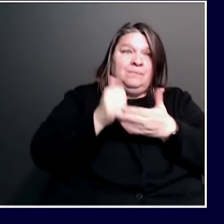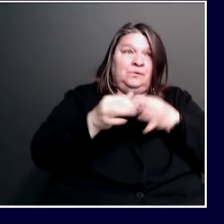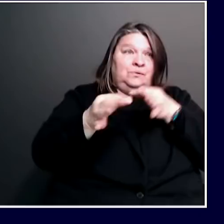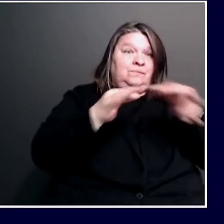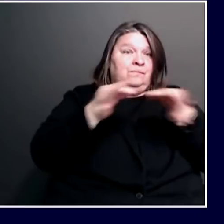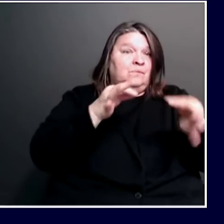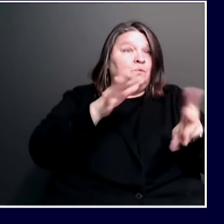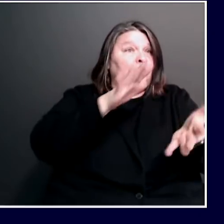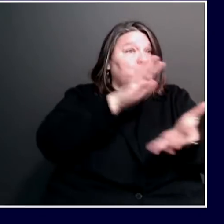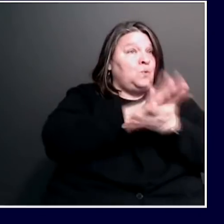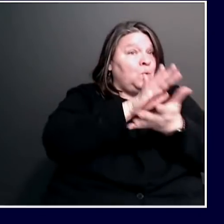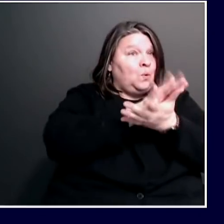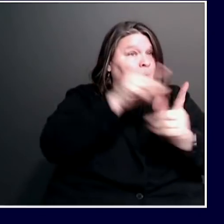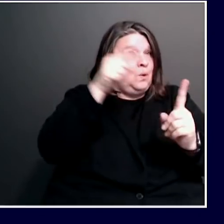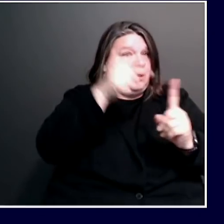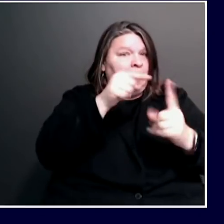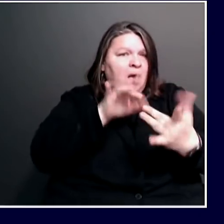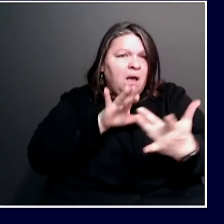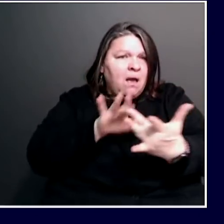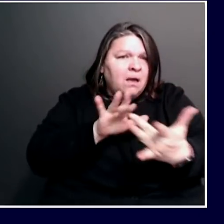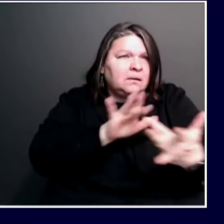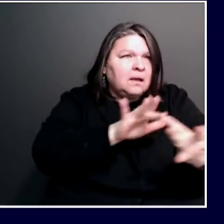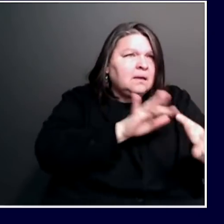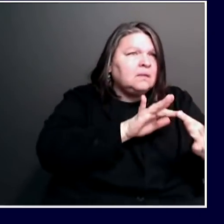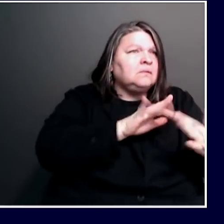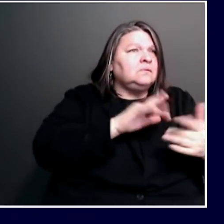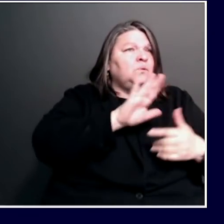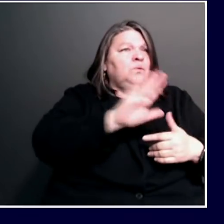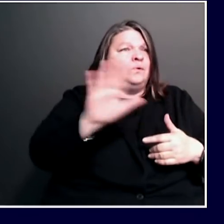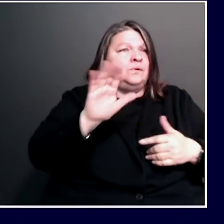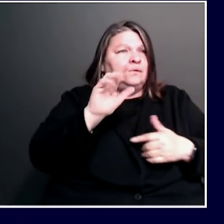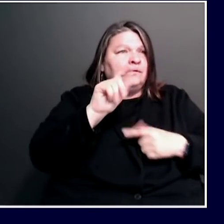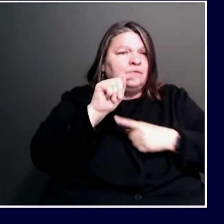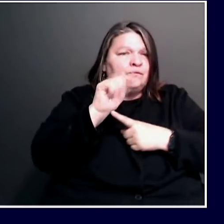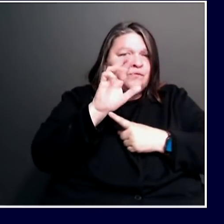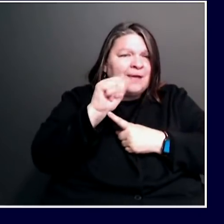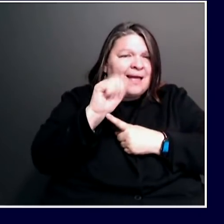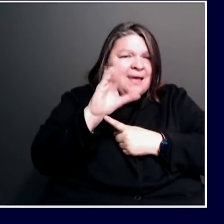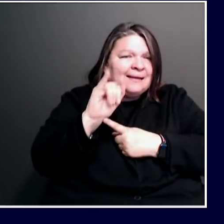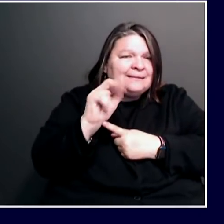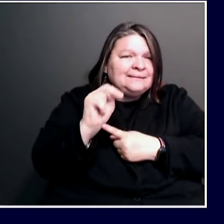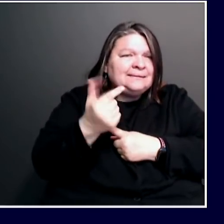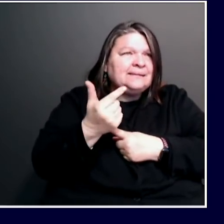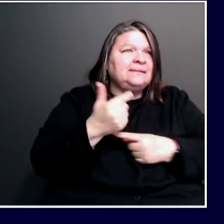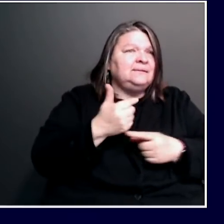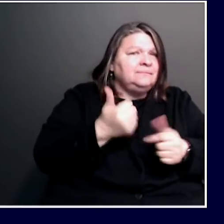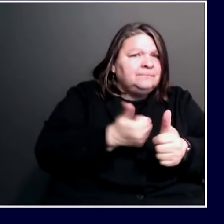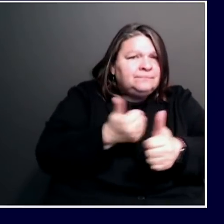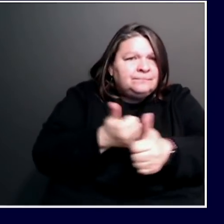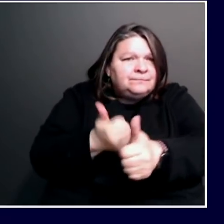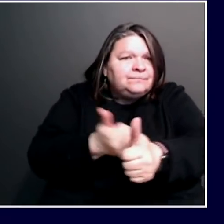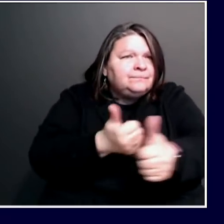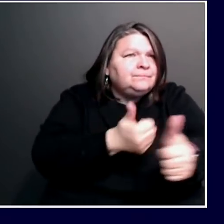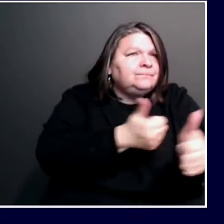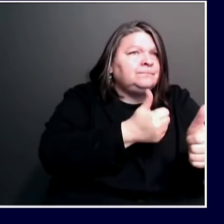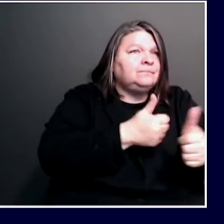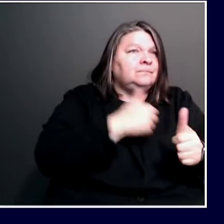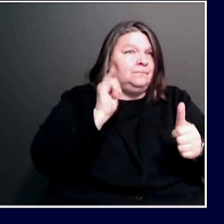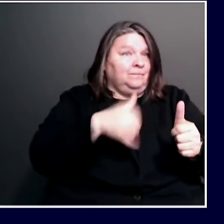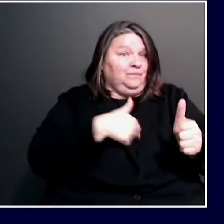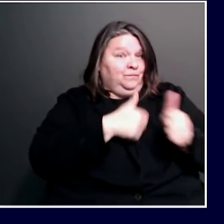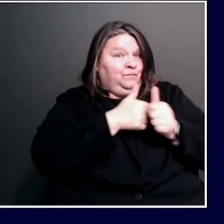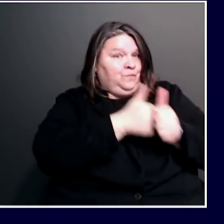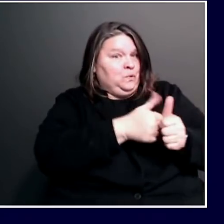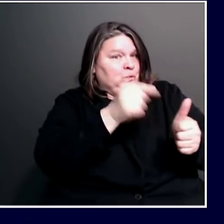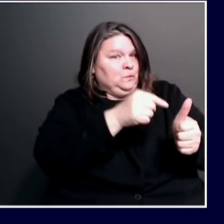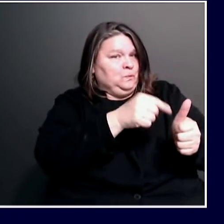tracing. Then, as now, the reasons for these changes are scientific and not structural.